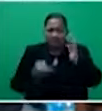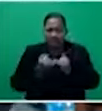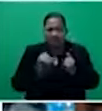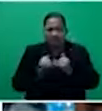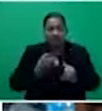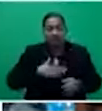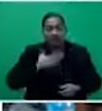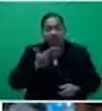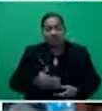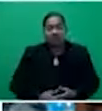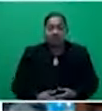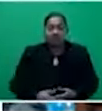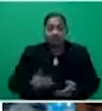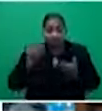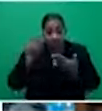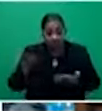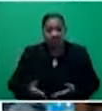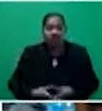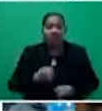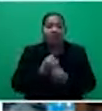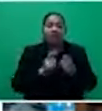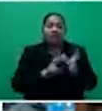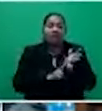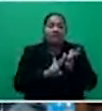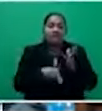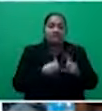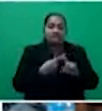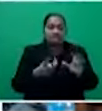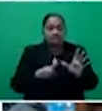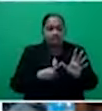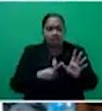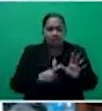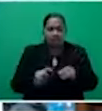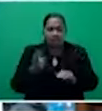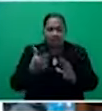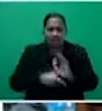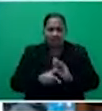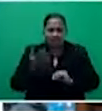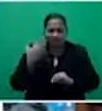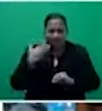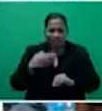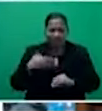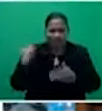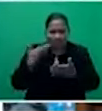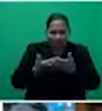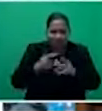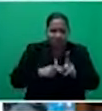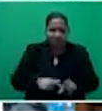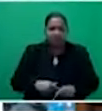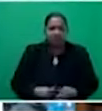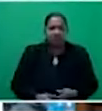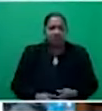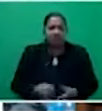Honourable Ngavoka, for the first time in the past 8 years, gave a relatively comprehensive take on